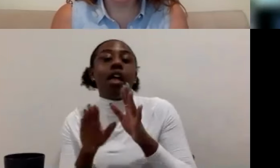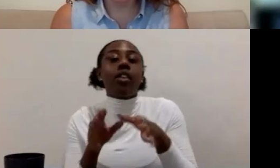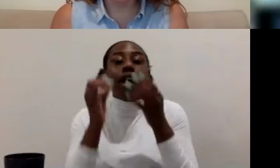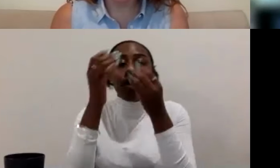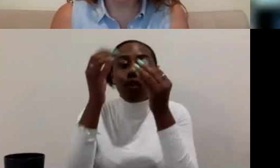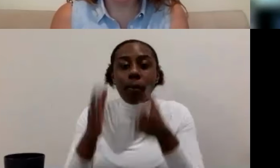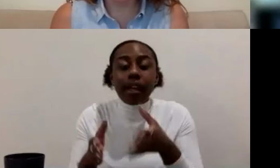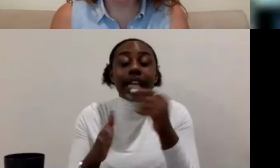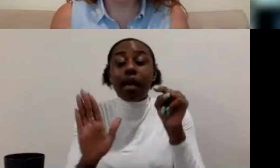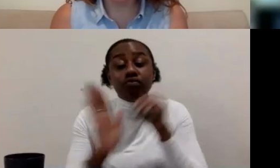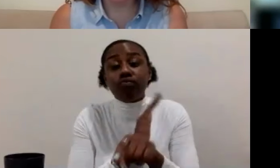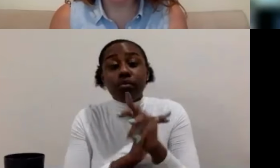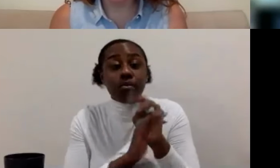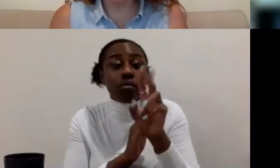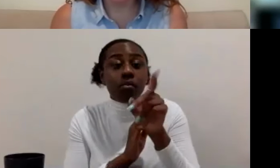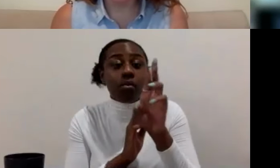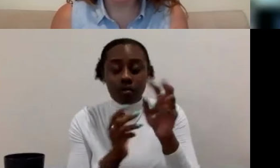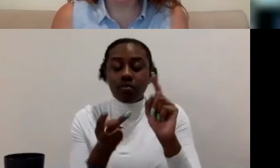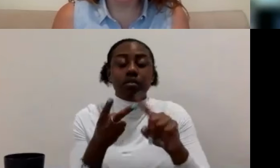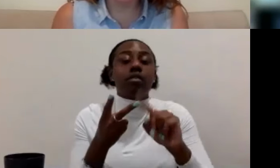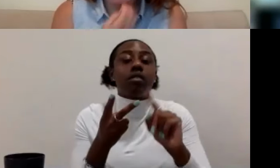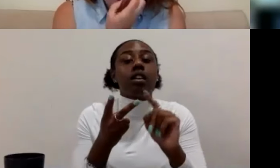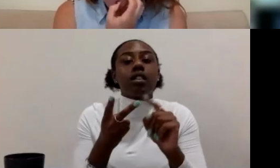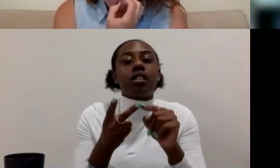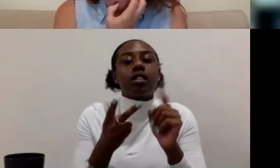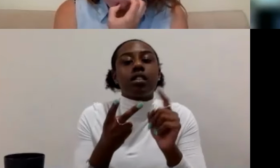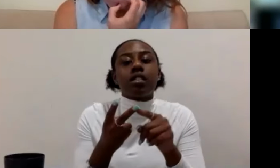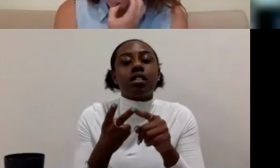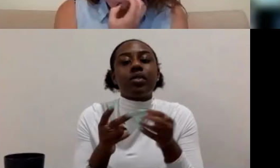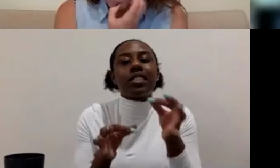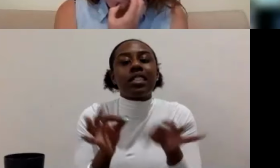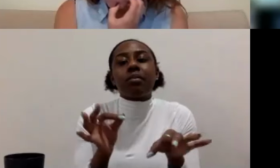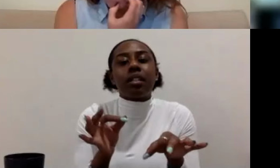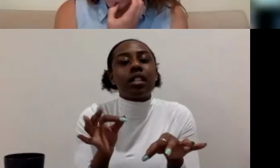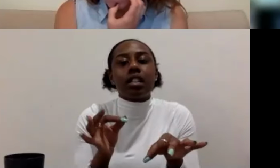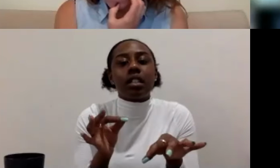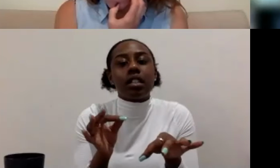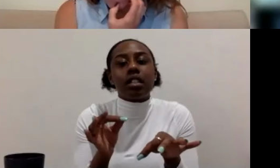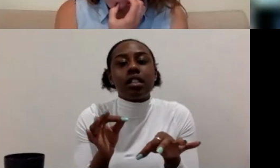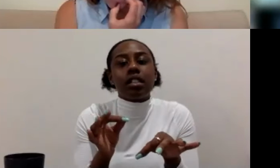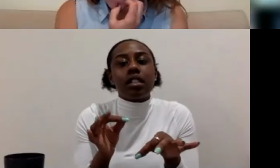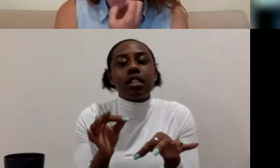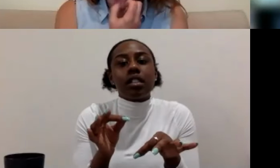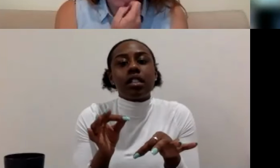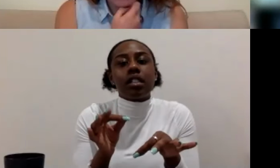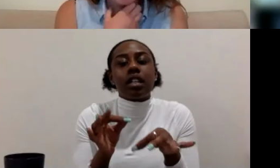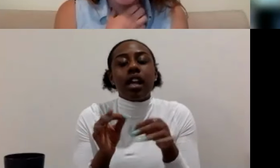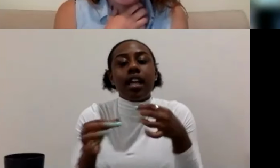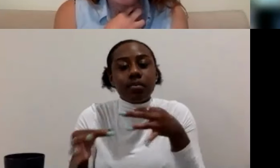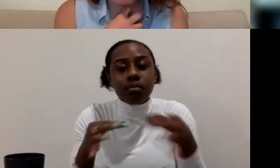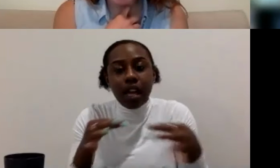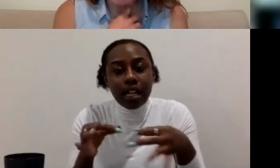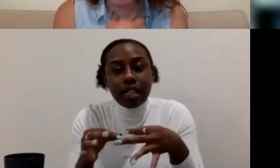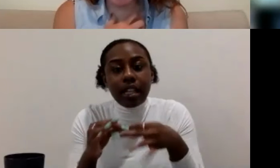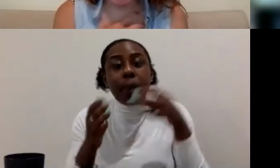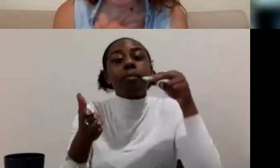murder. And then the second clip we saw was just lifting up the intentional targeting of the Puerto Rican